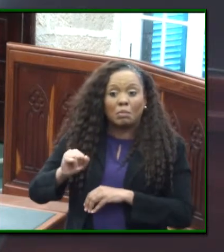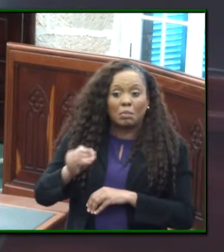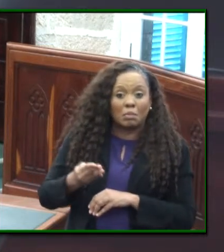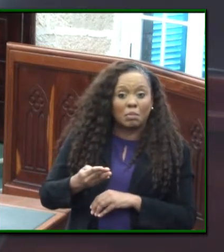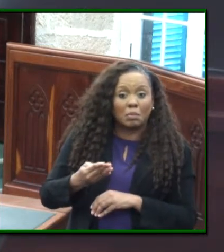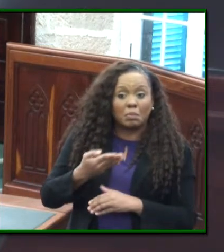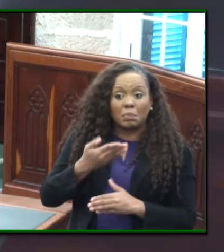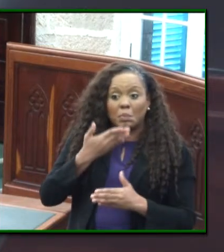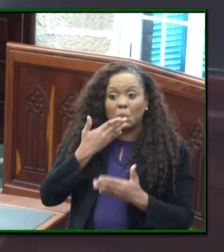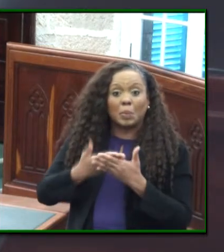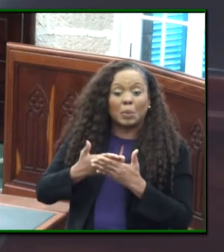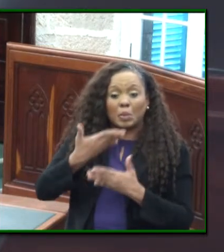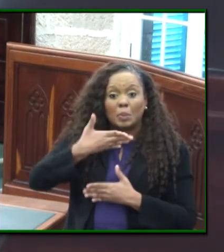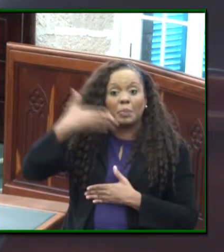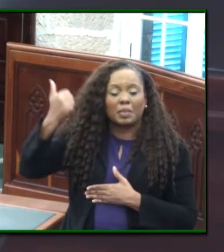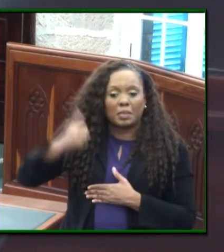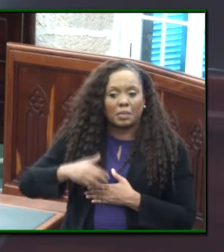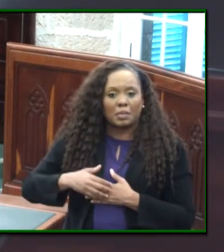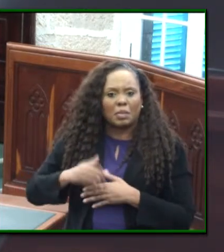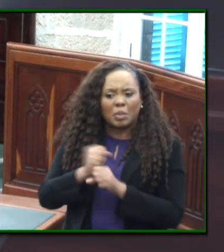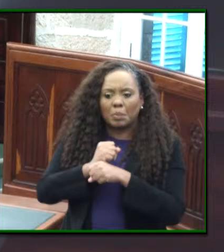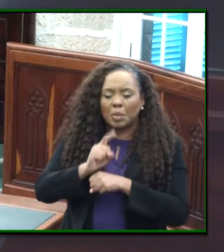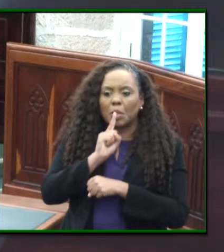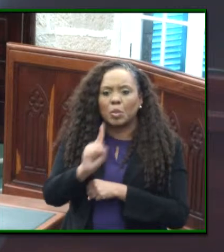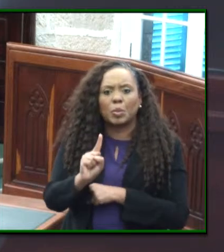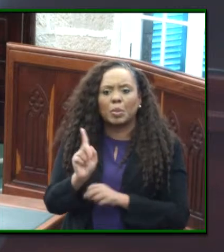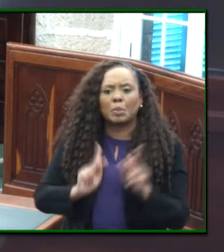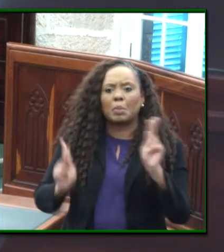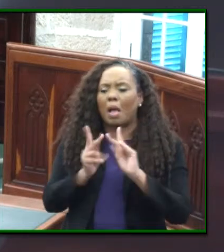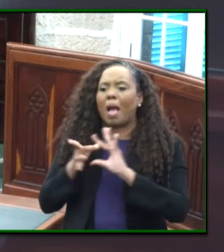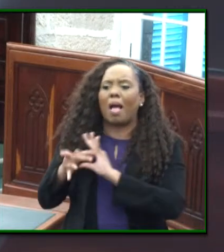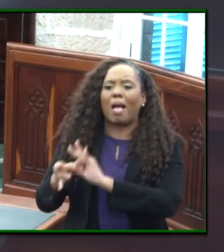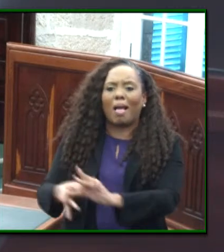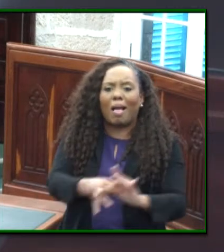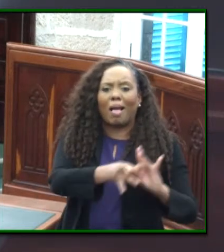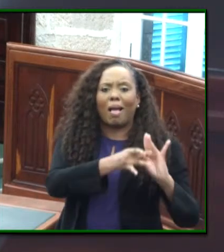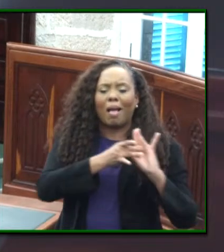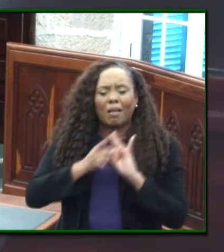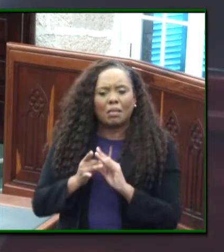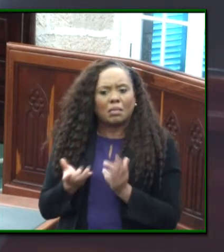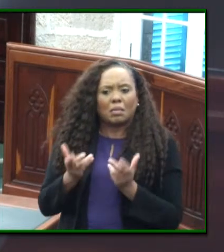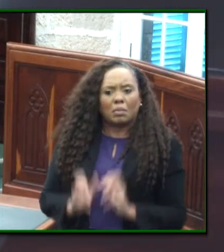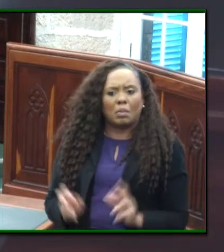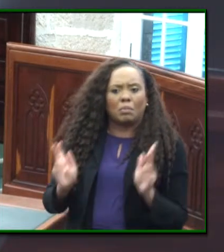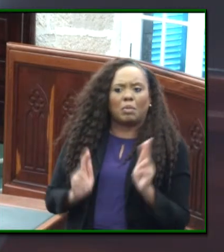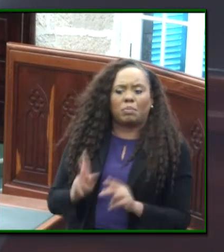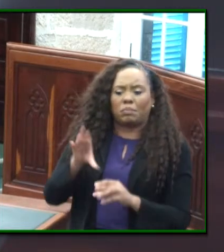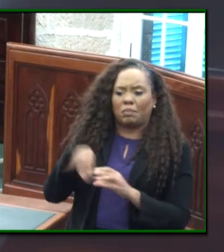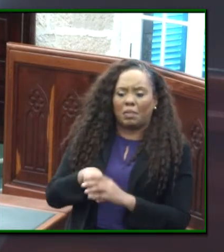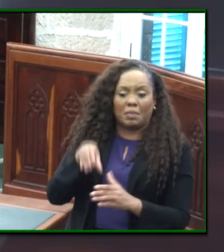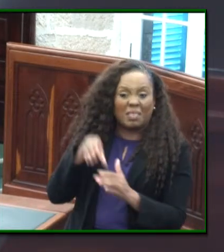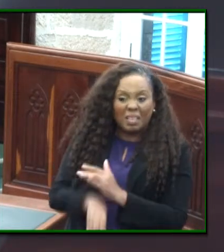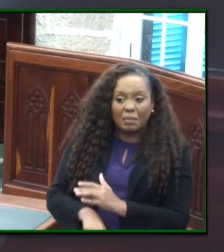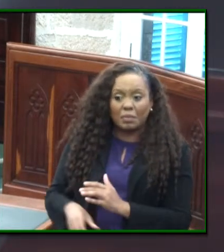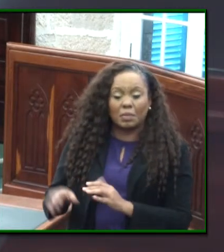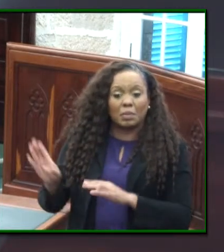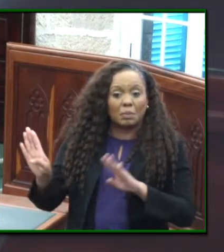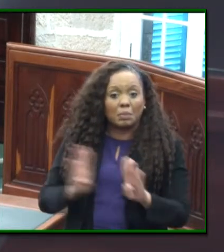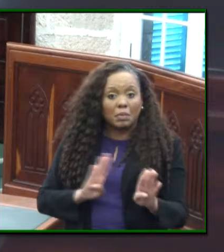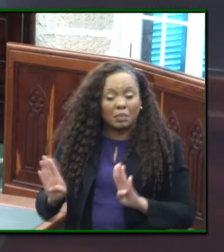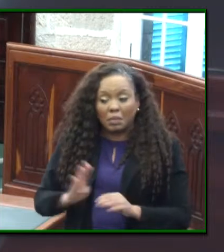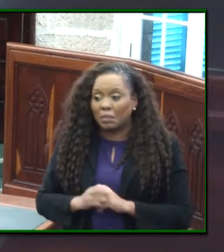harmony, keeping away from doing any criminal activity or antisocial behavior,